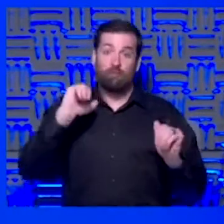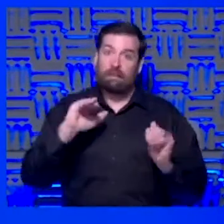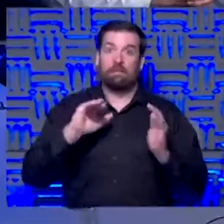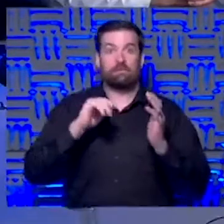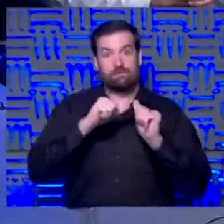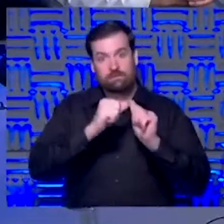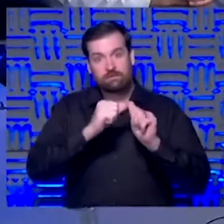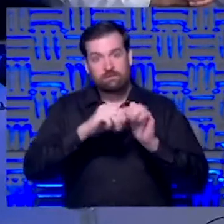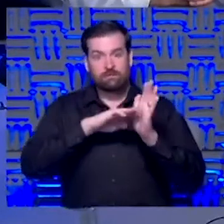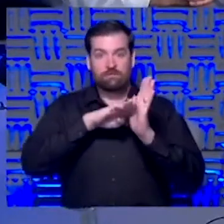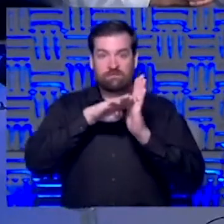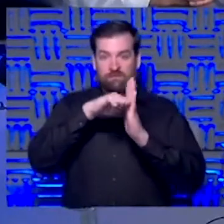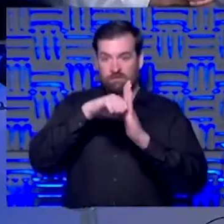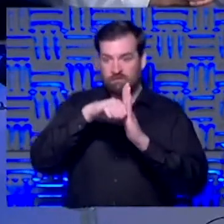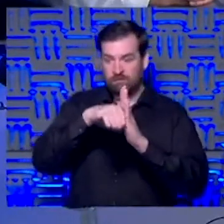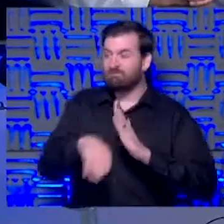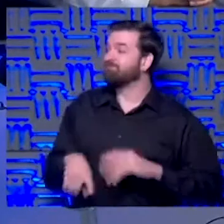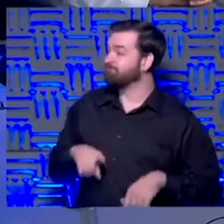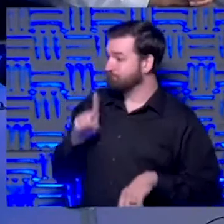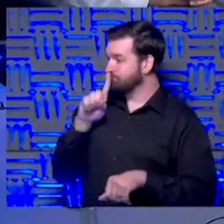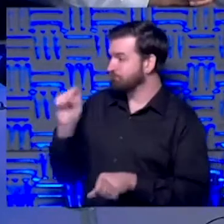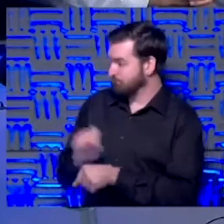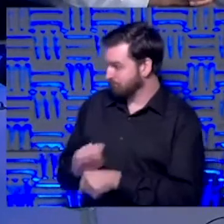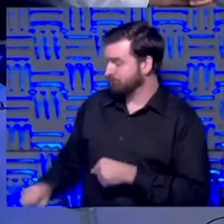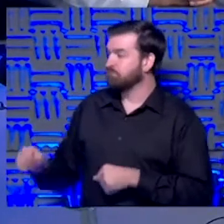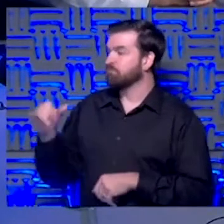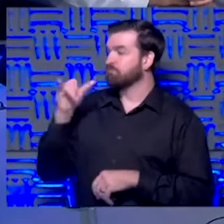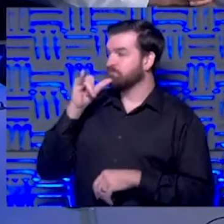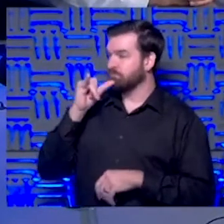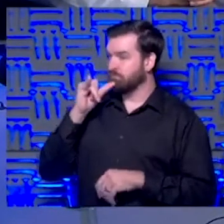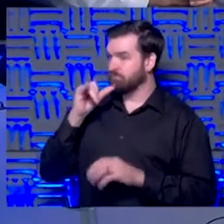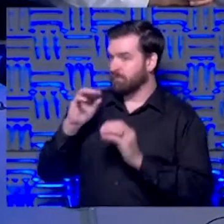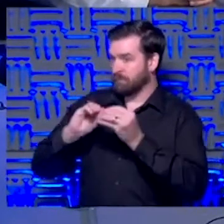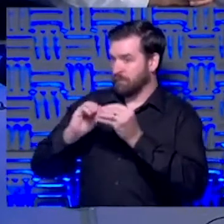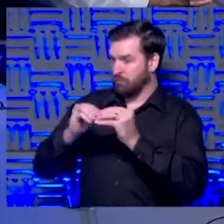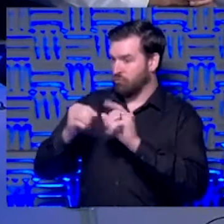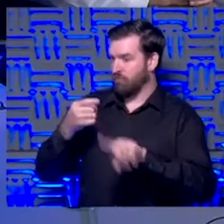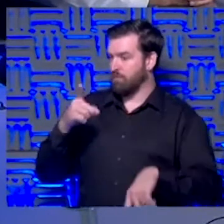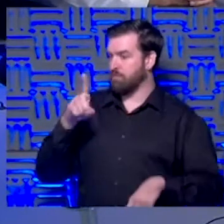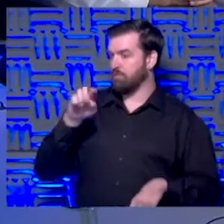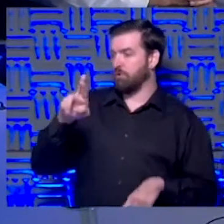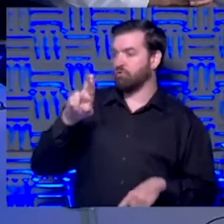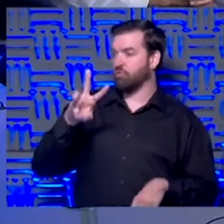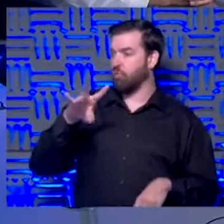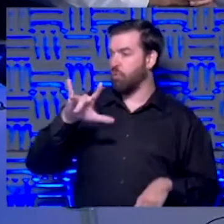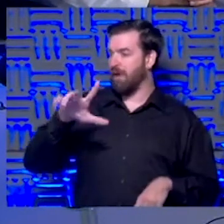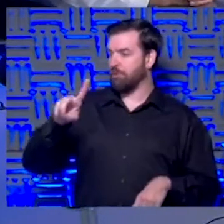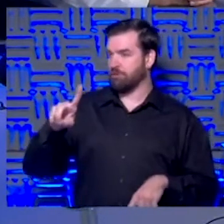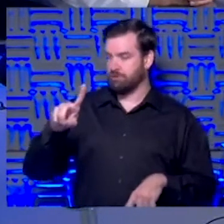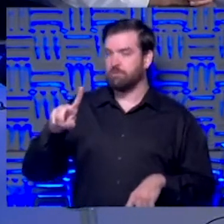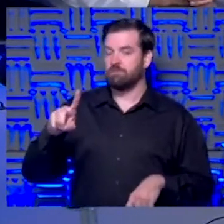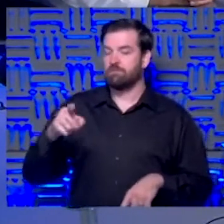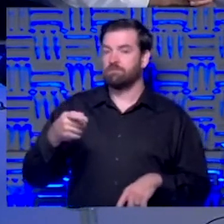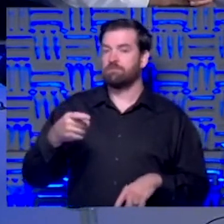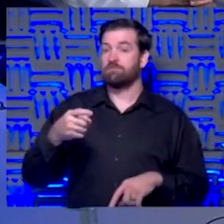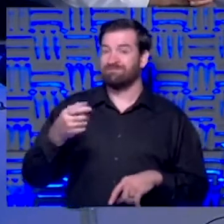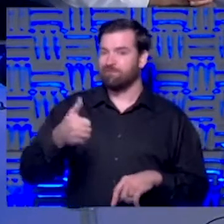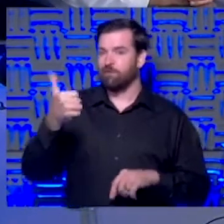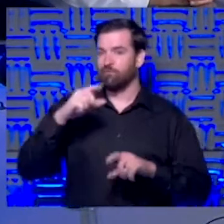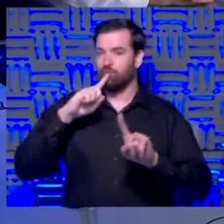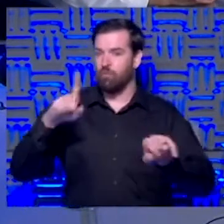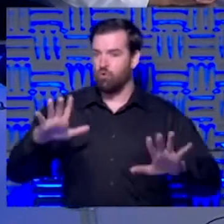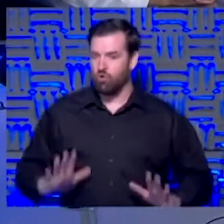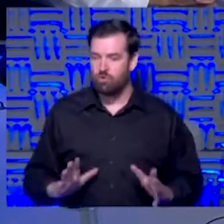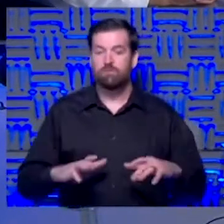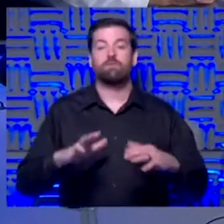trend. I did actually get the numbers from Dr. Wild, Okay. because another reporter asked this question yesterday. The